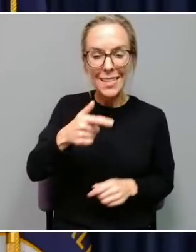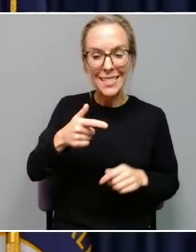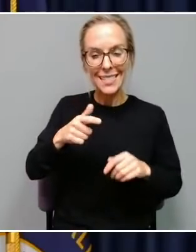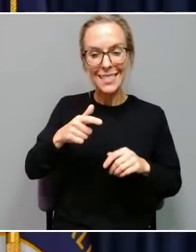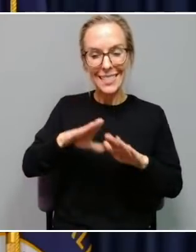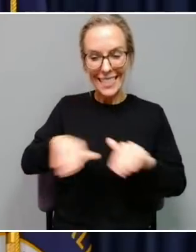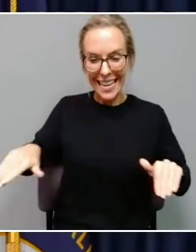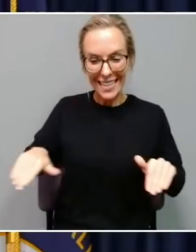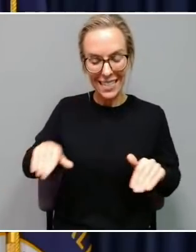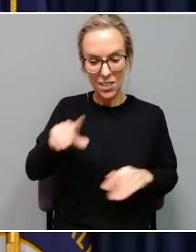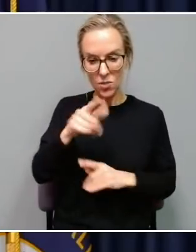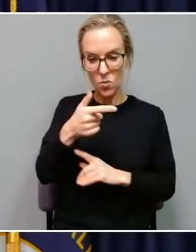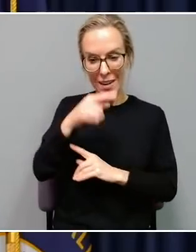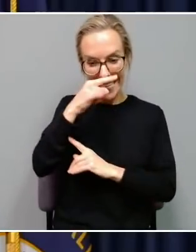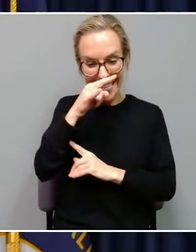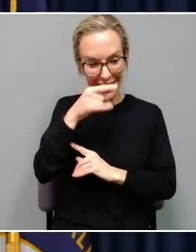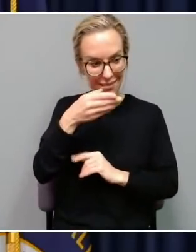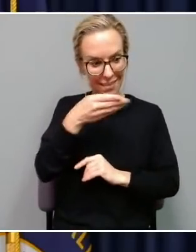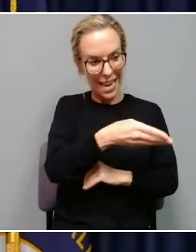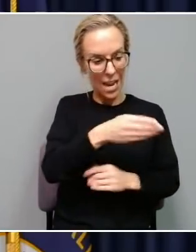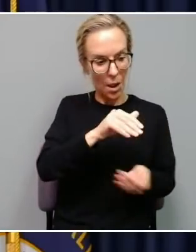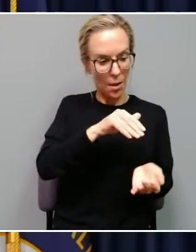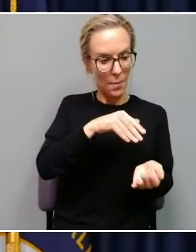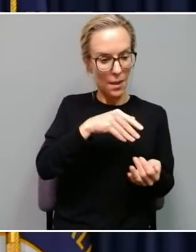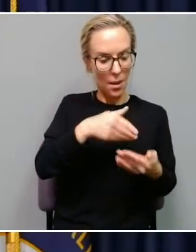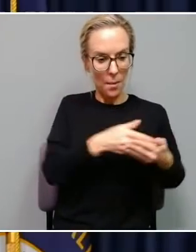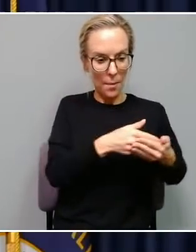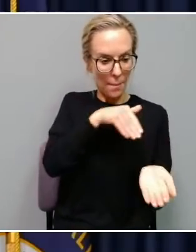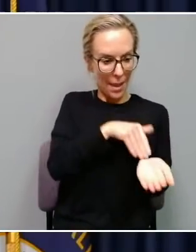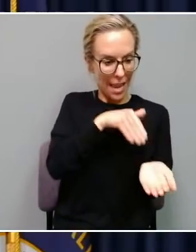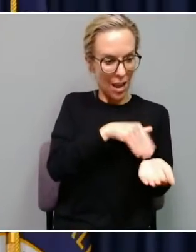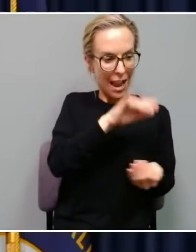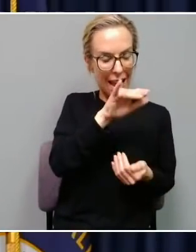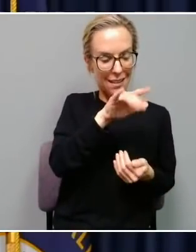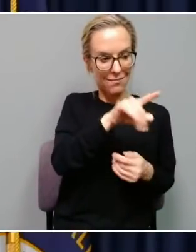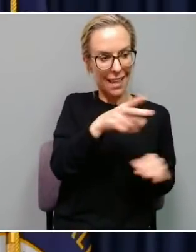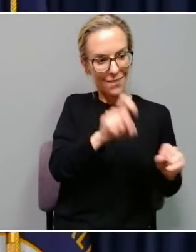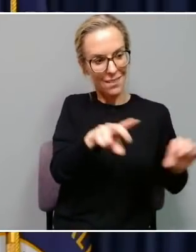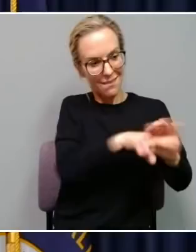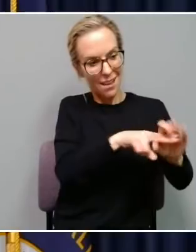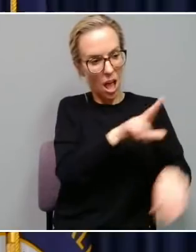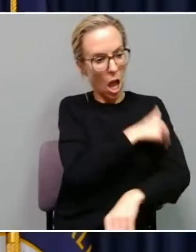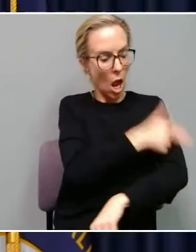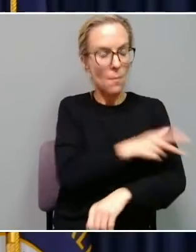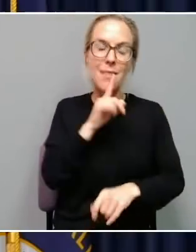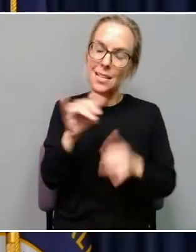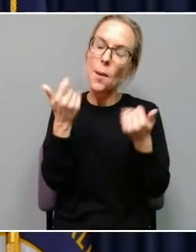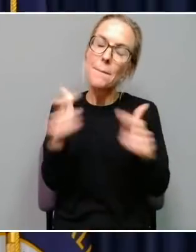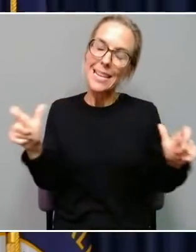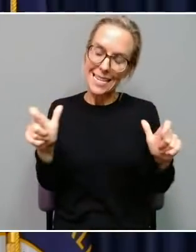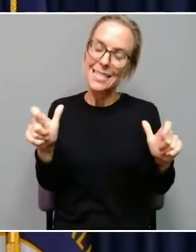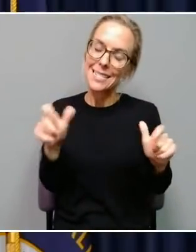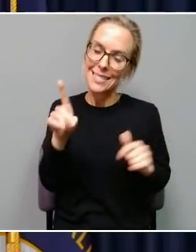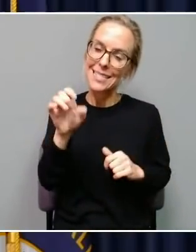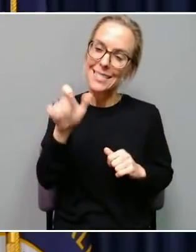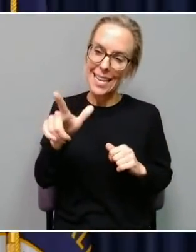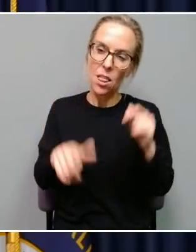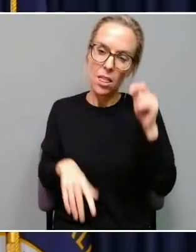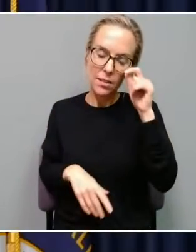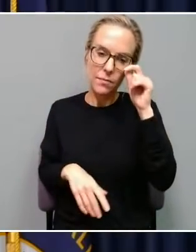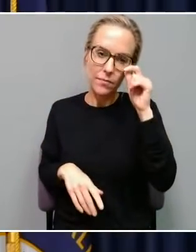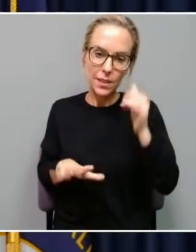pediatric ICU is a big deal. I mean, I'm sorry, hospitalized is a big deal. And remember, we got